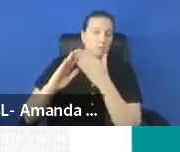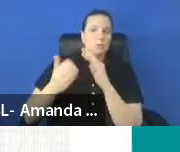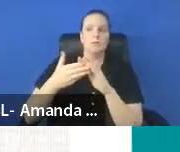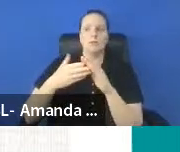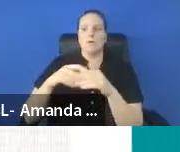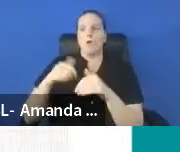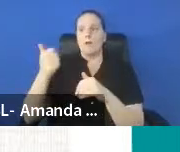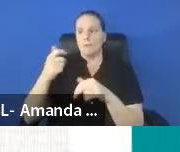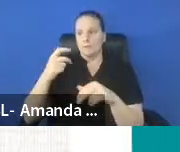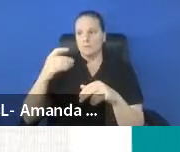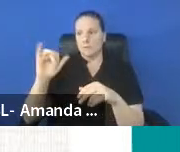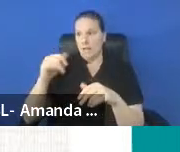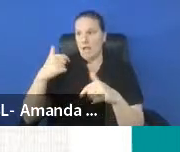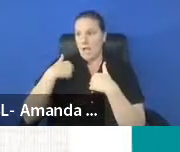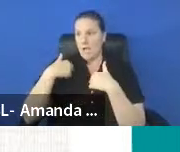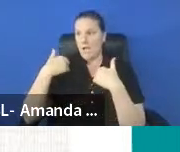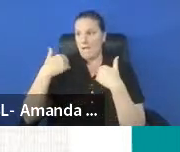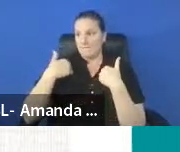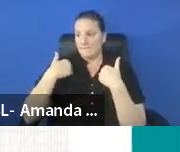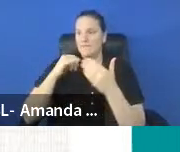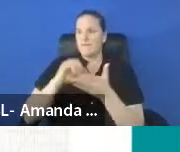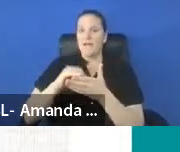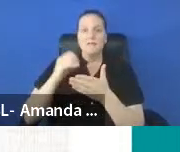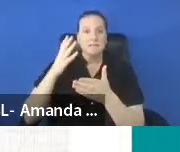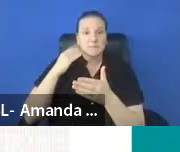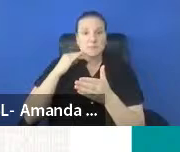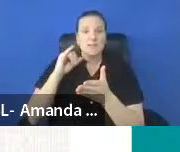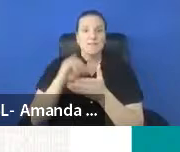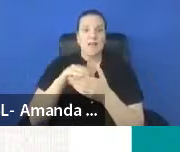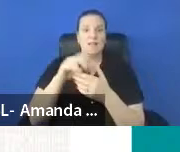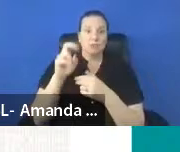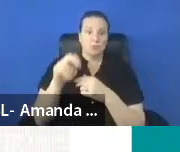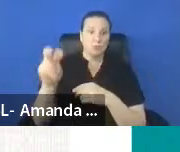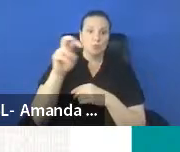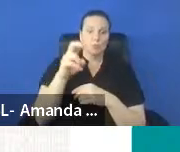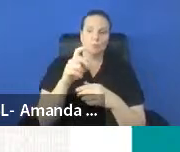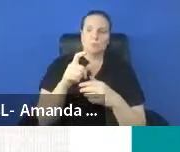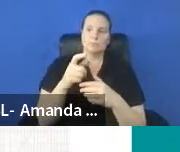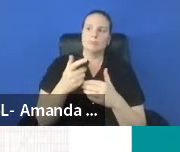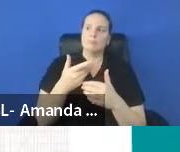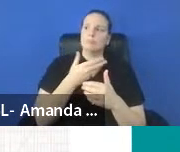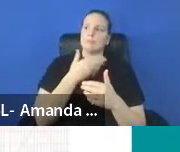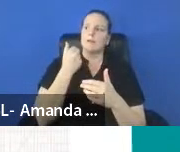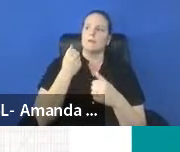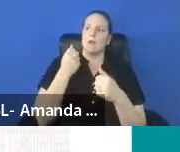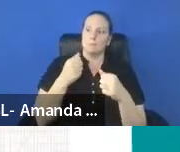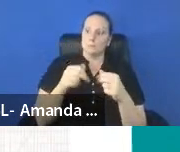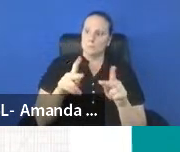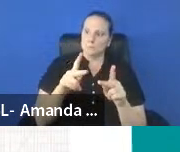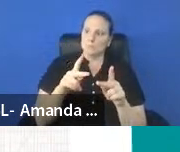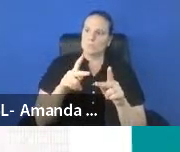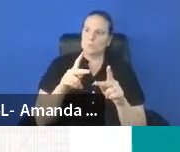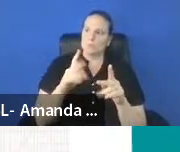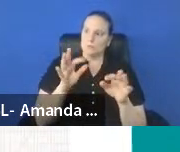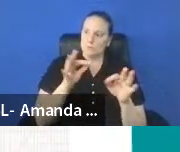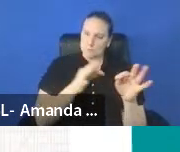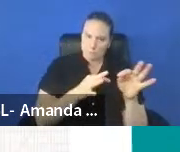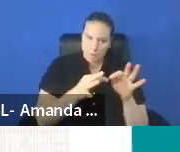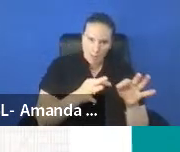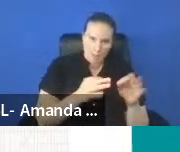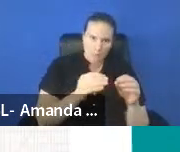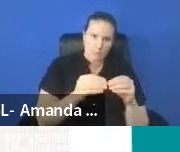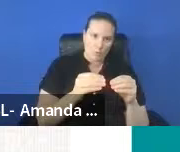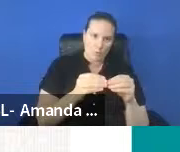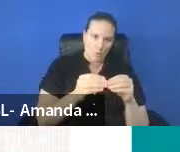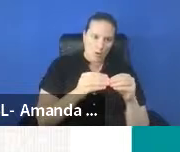I do. And having that experience, that tour, gave me a better opportunity to actually explain in more